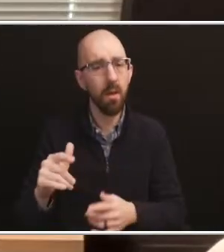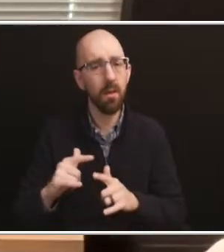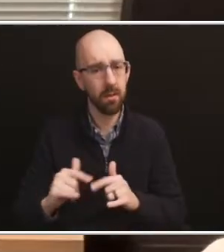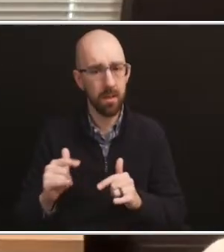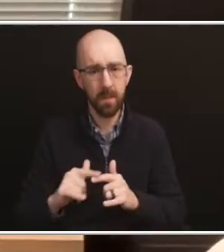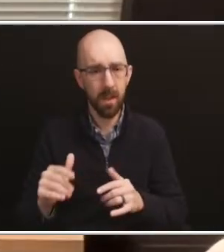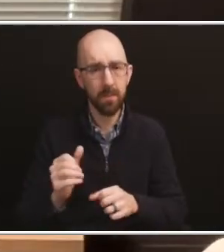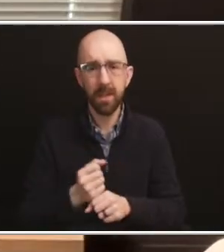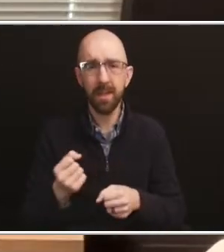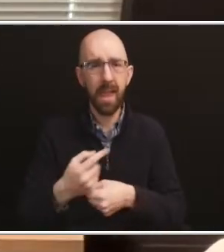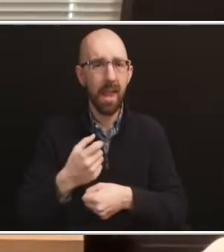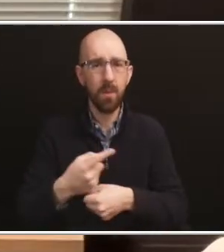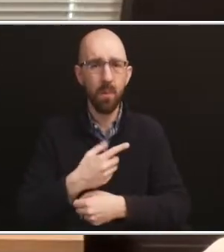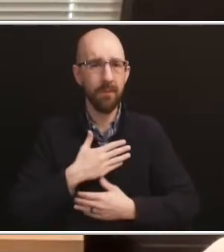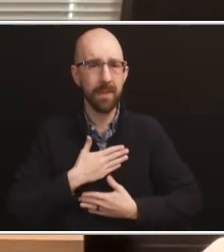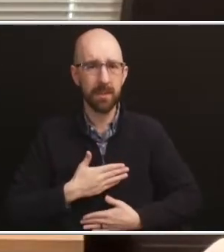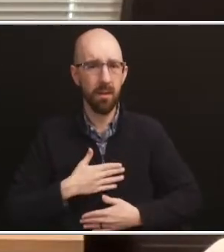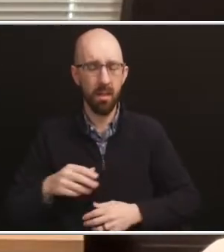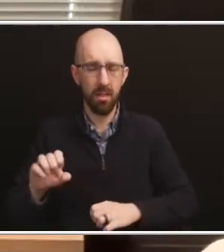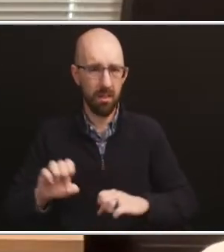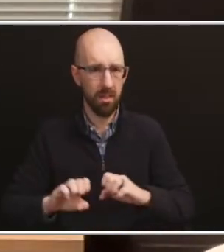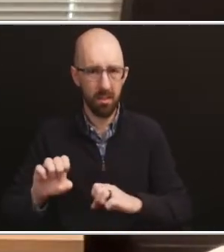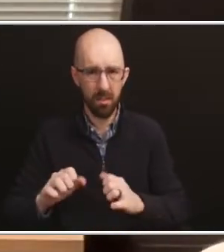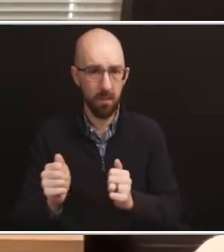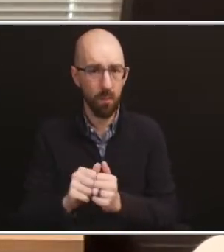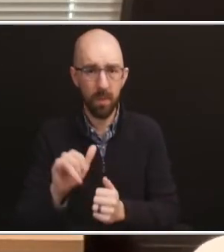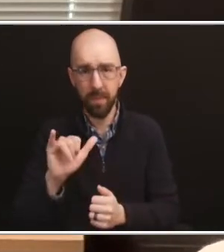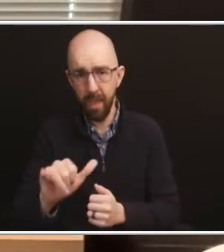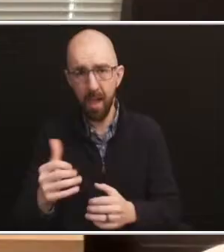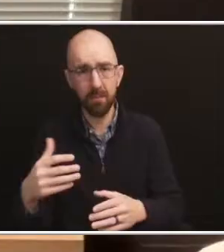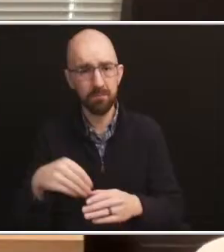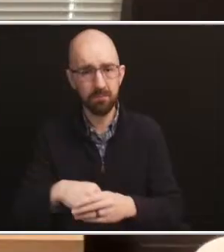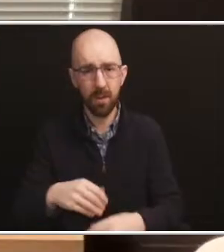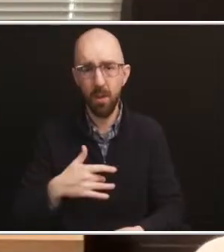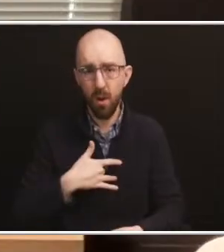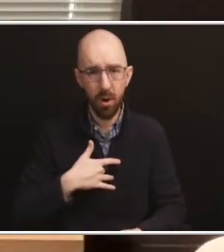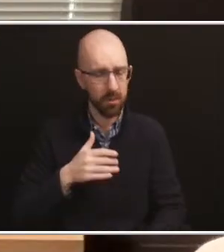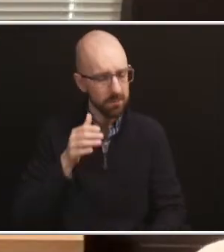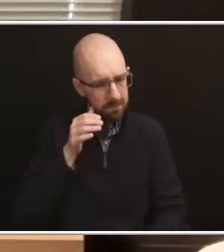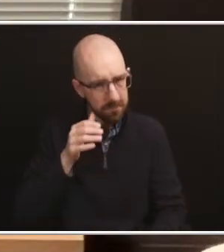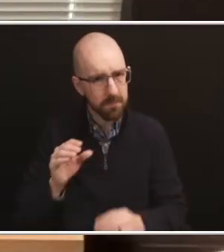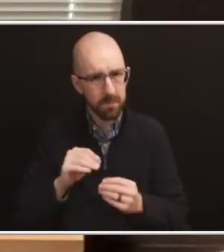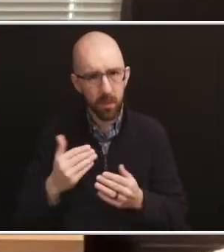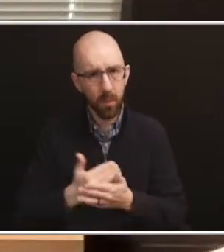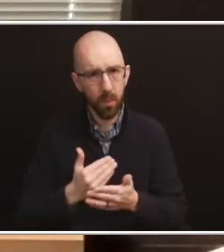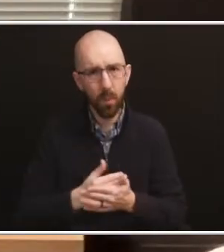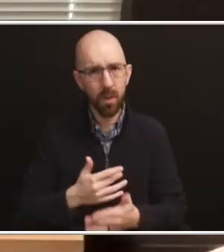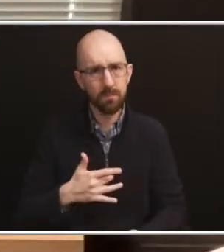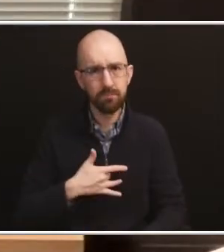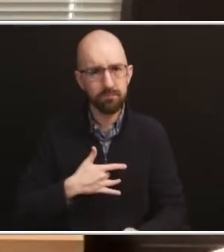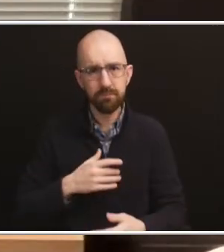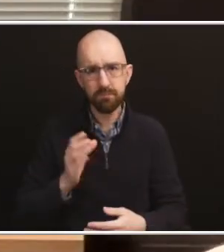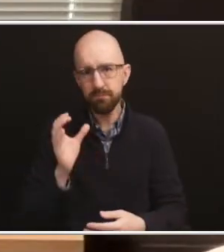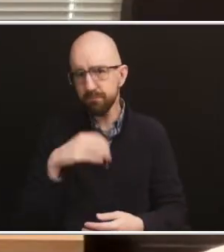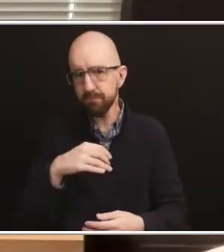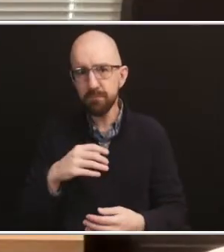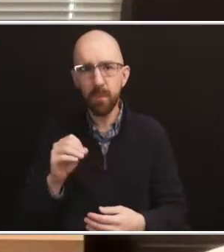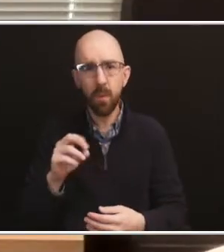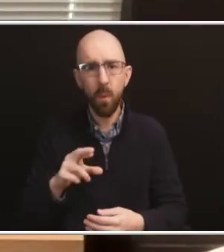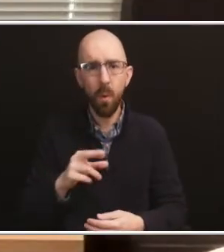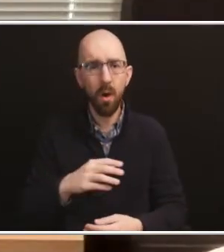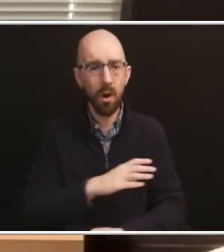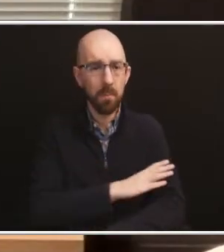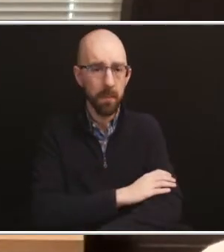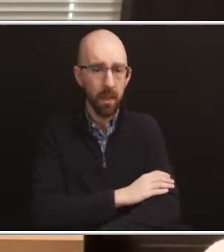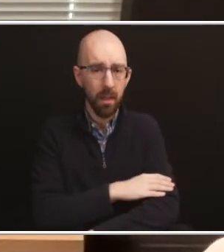get your annual physical. With that comes, listen to your heart to make sure there's no new murmurs, blood test to make sure that your cholesterol